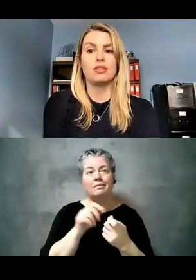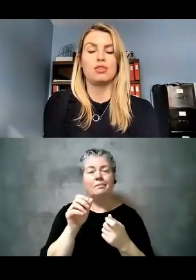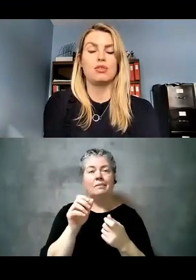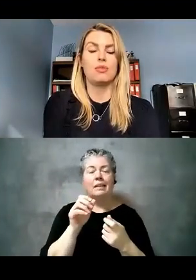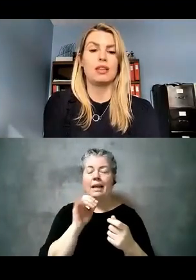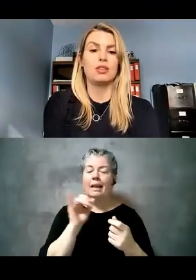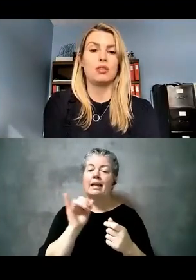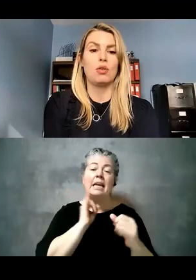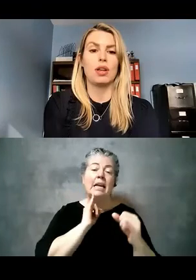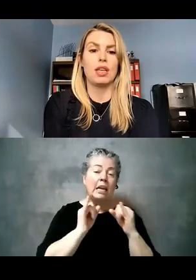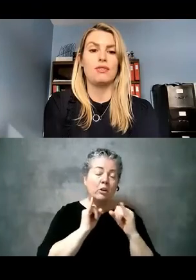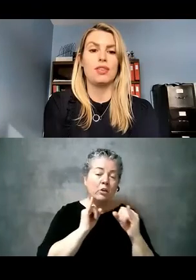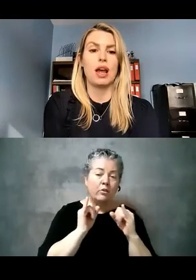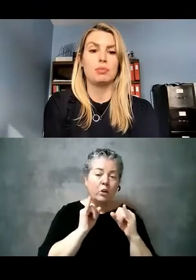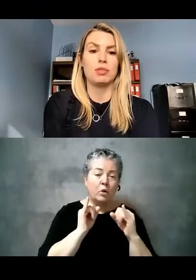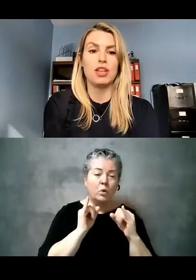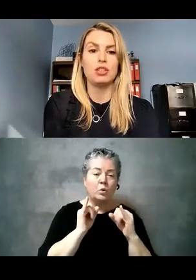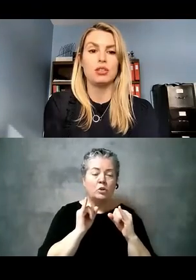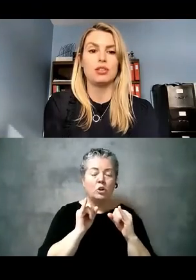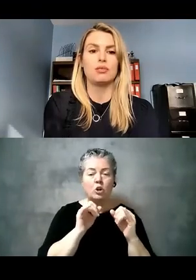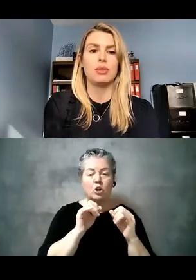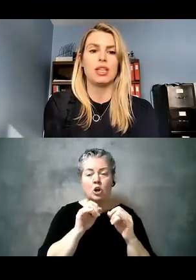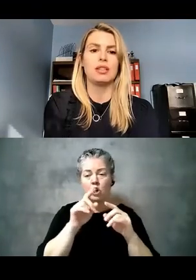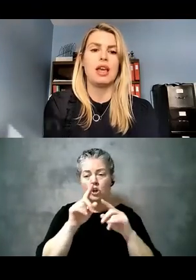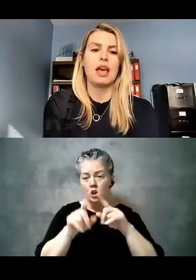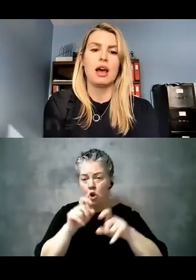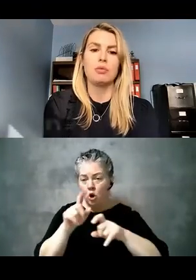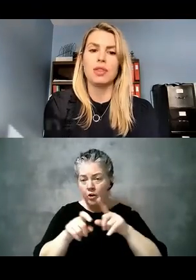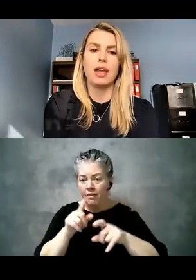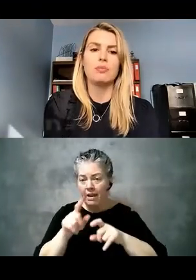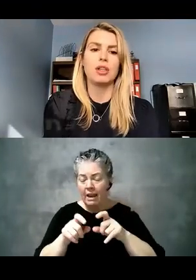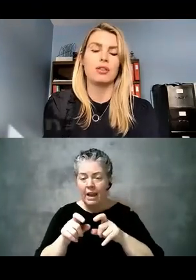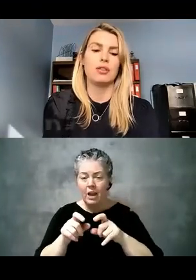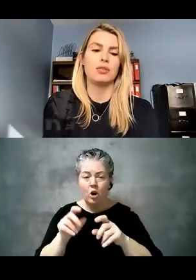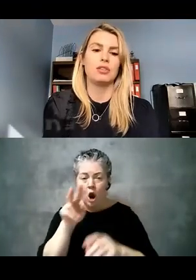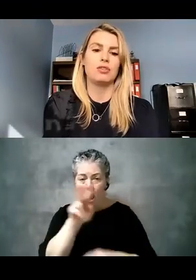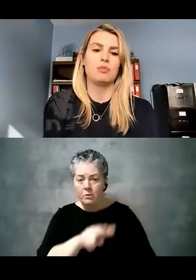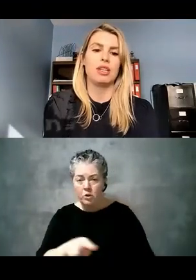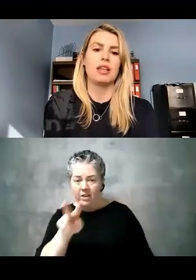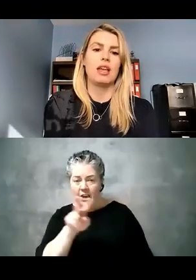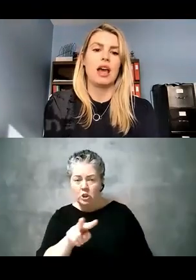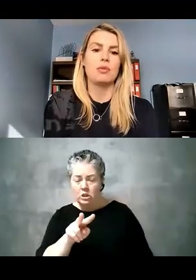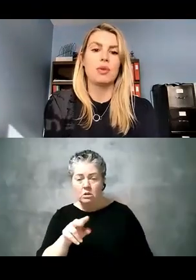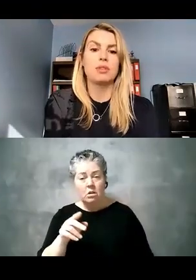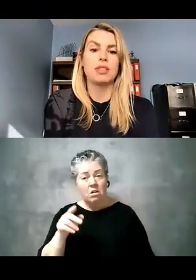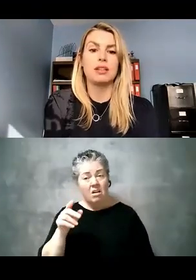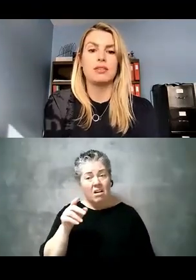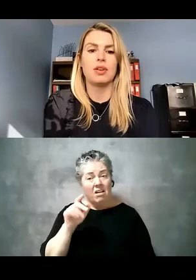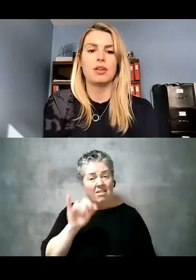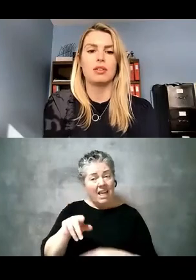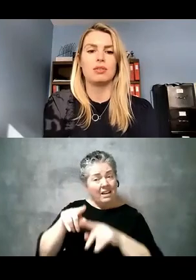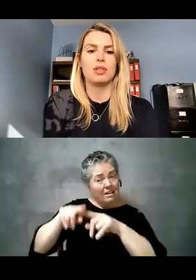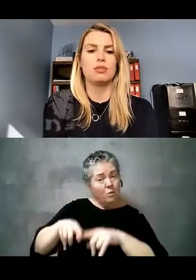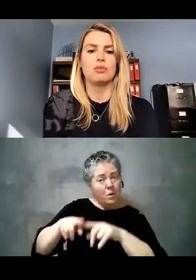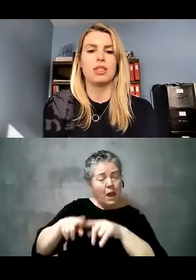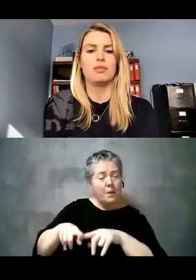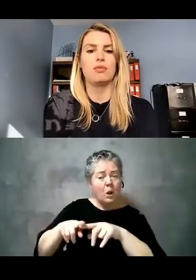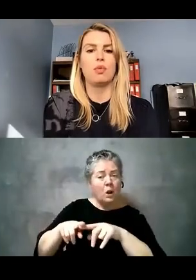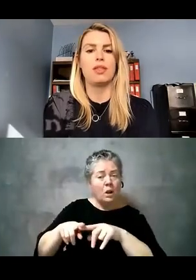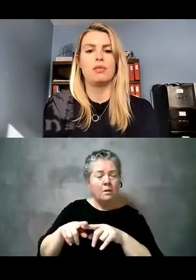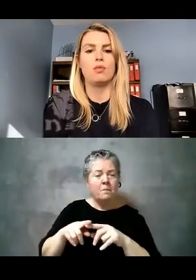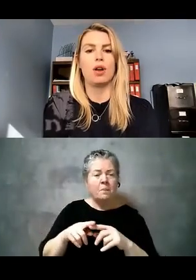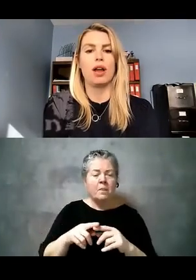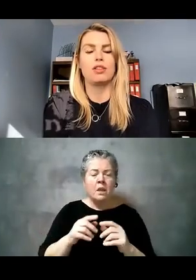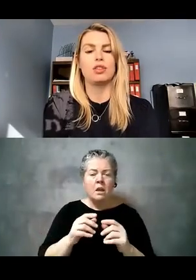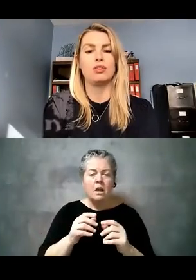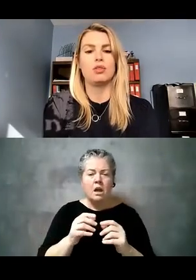survey instruments, or even observational instruments, how reliable are those instruments? How representative are those instruments of